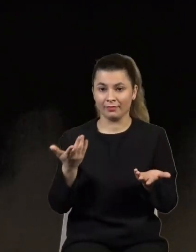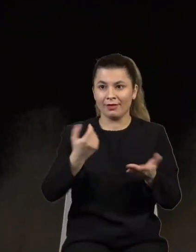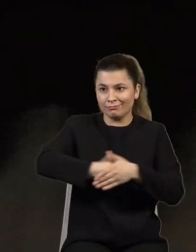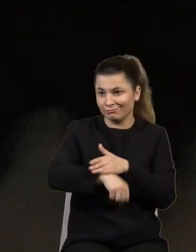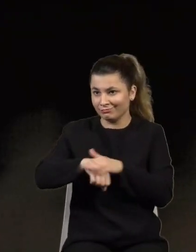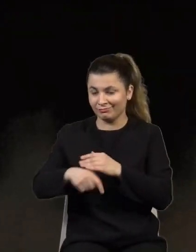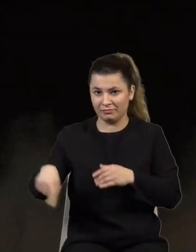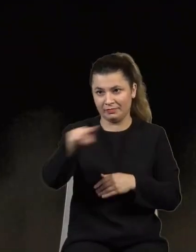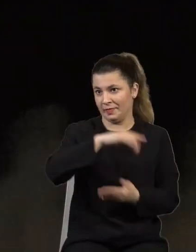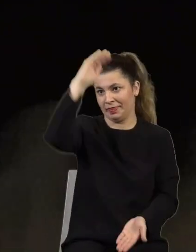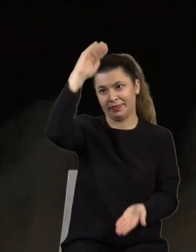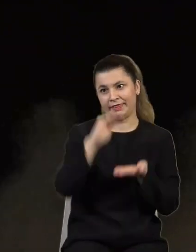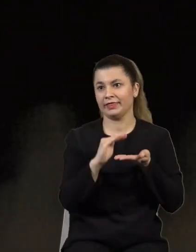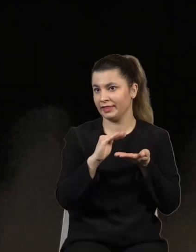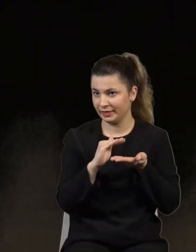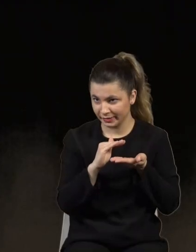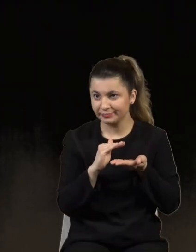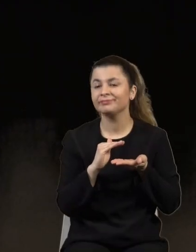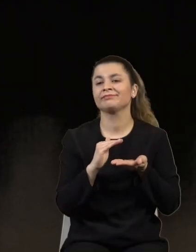finish with that point,